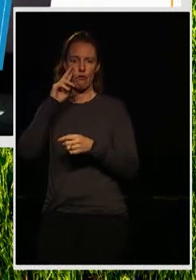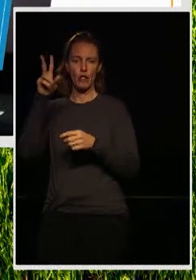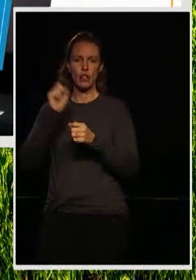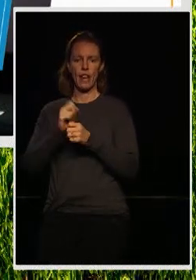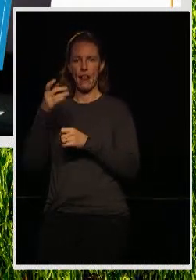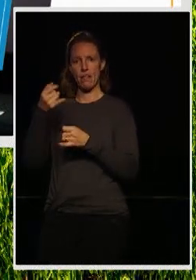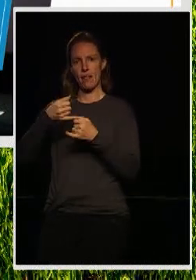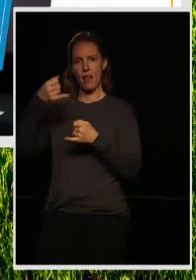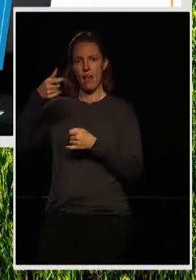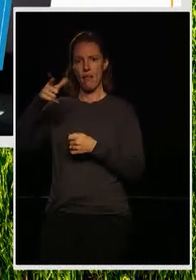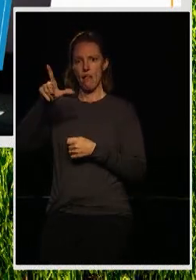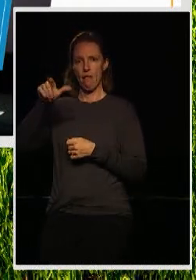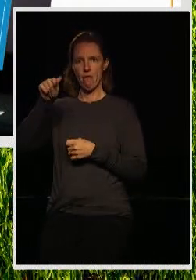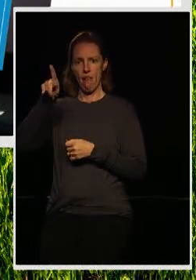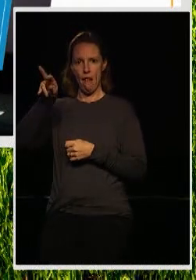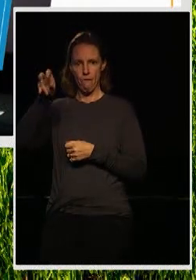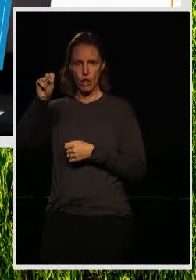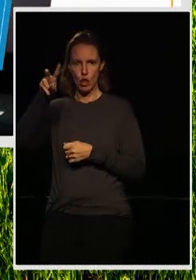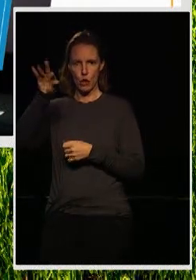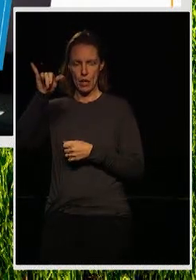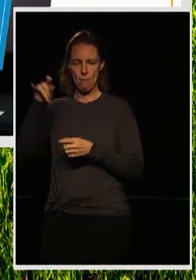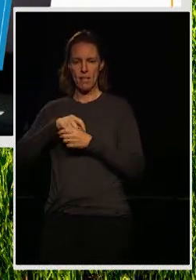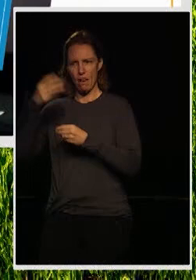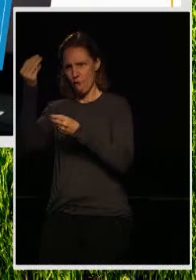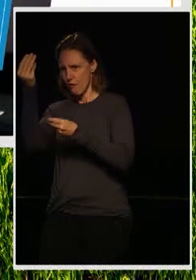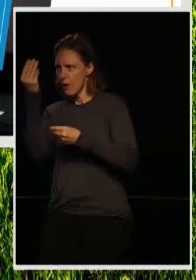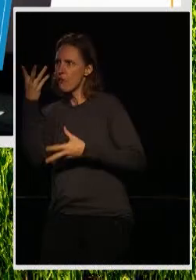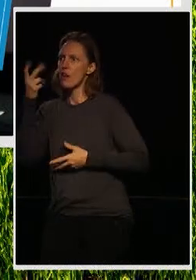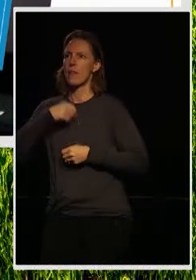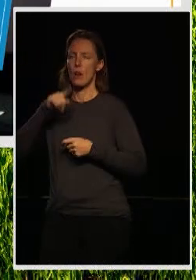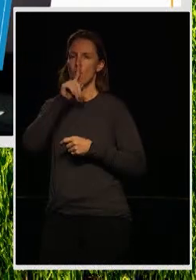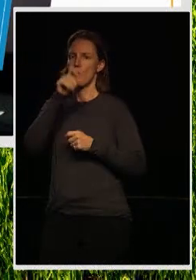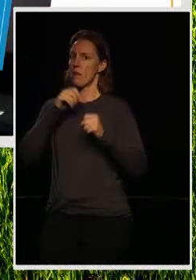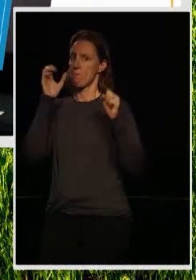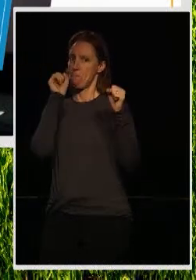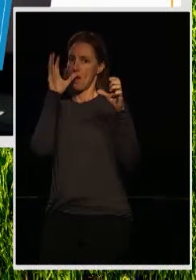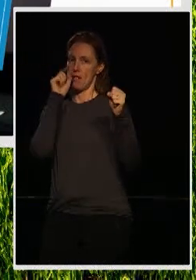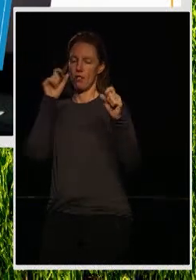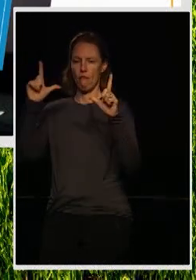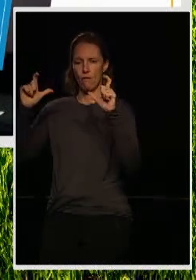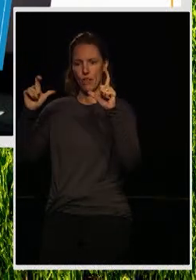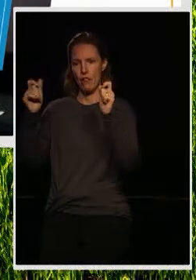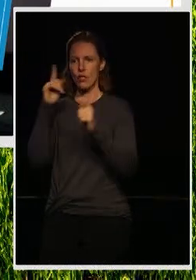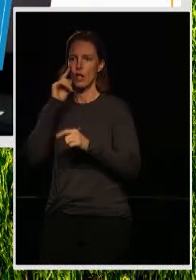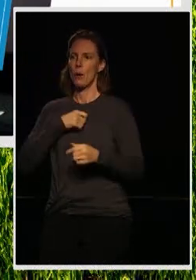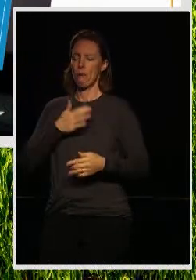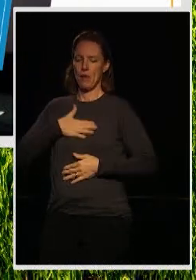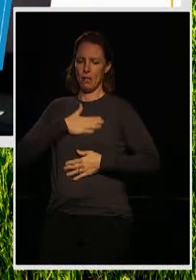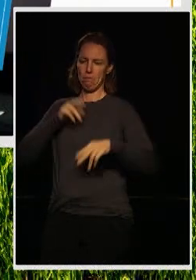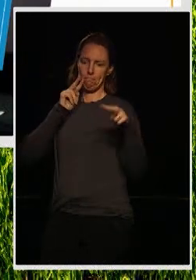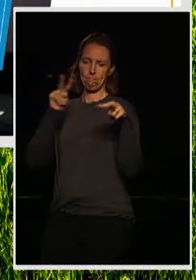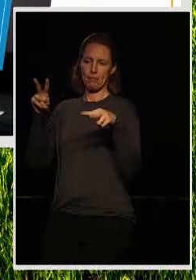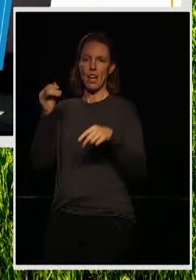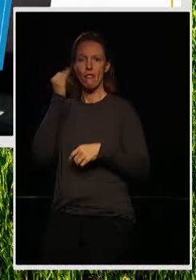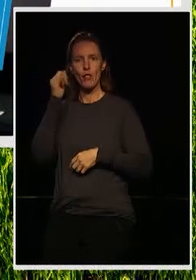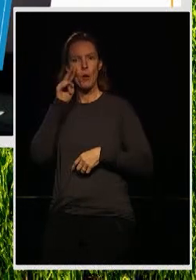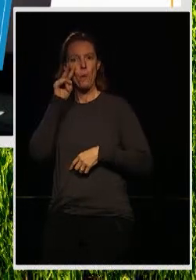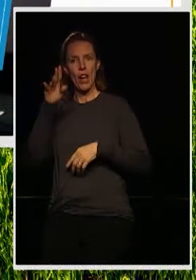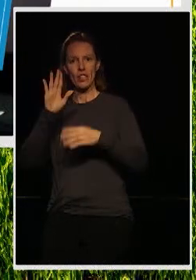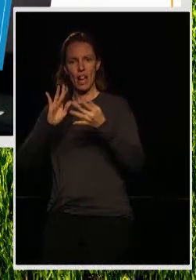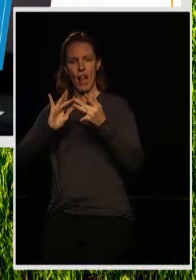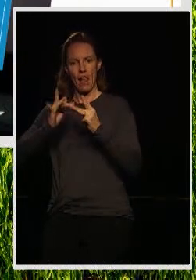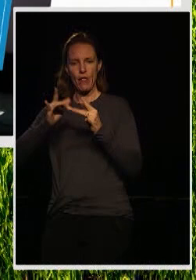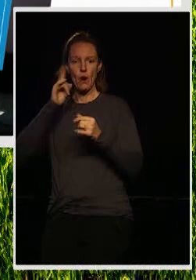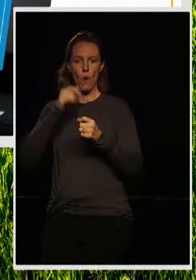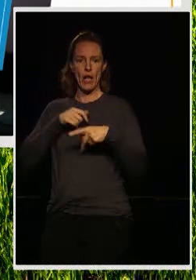stream page. It has informative content and really stunning photography, so please take a look. Whether you're watching online or in